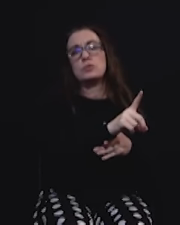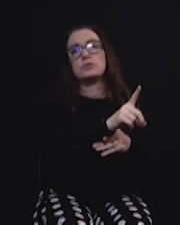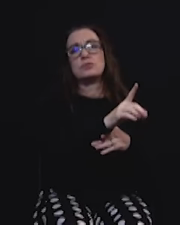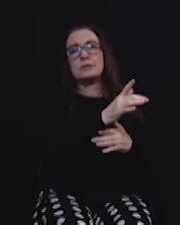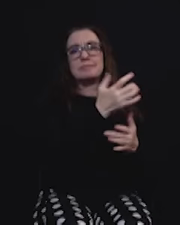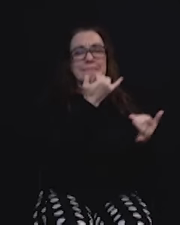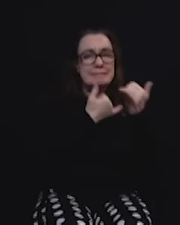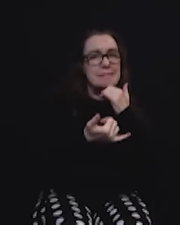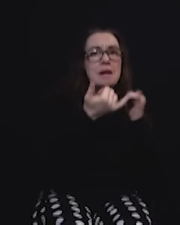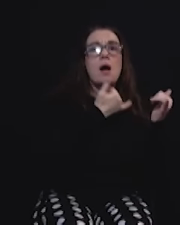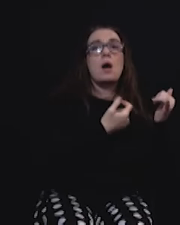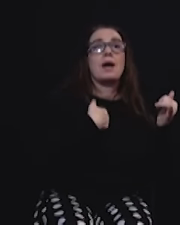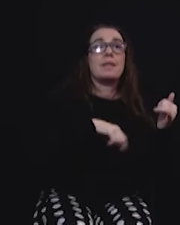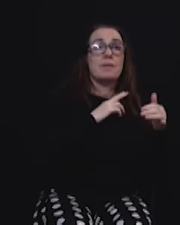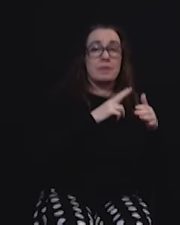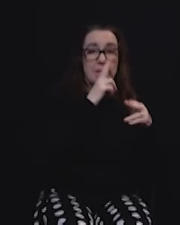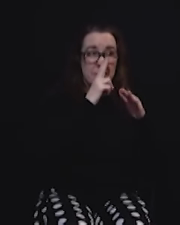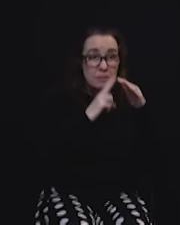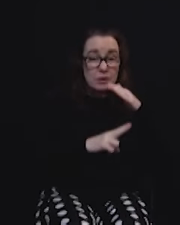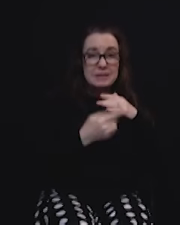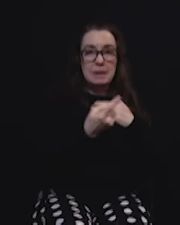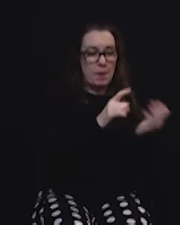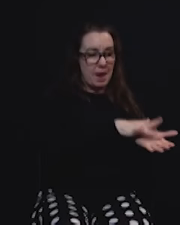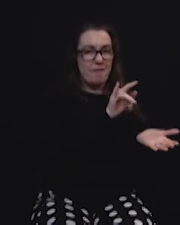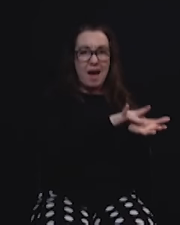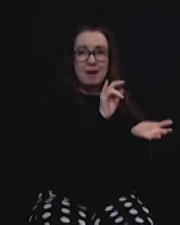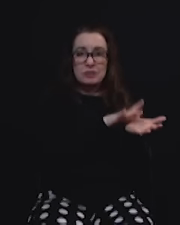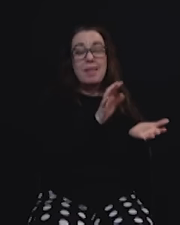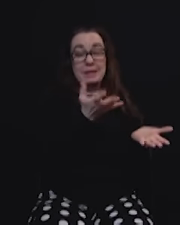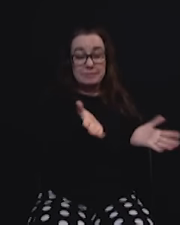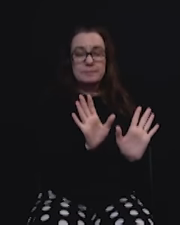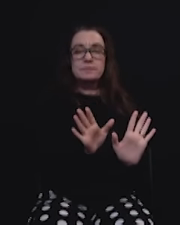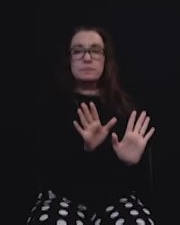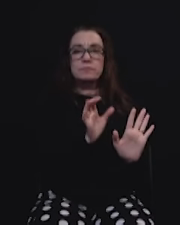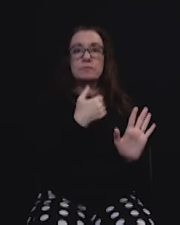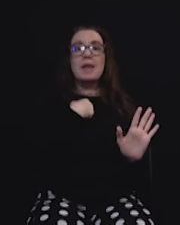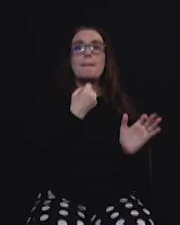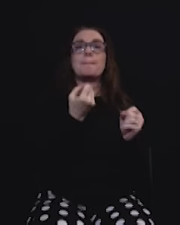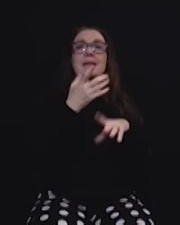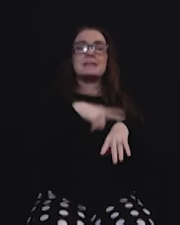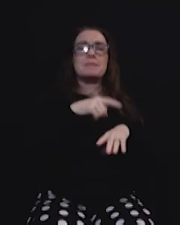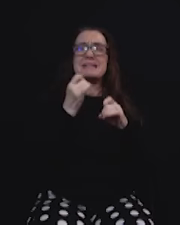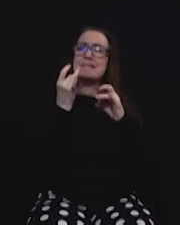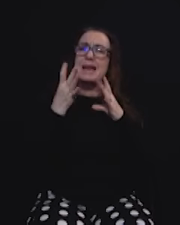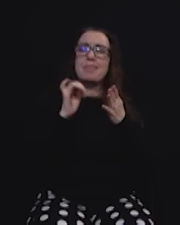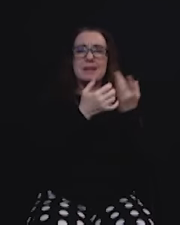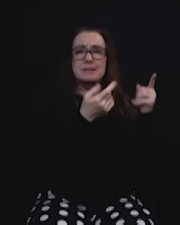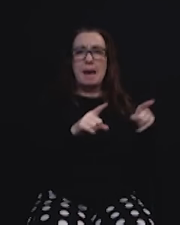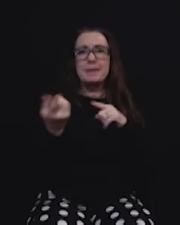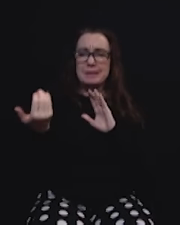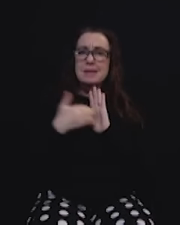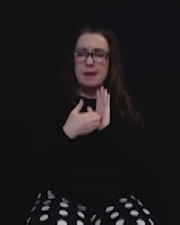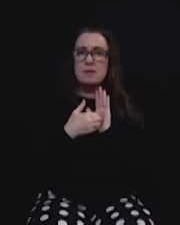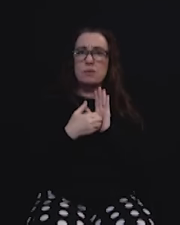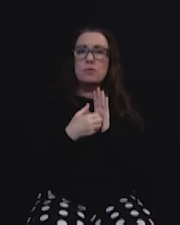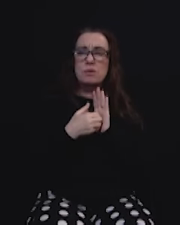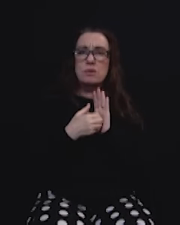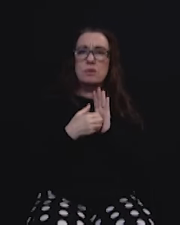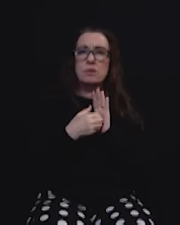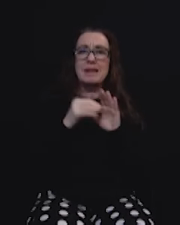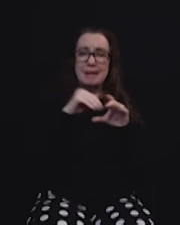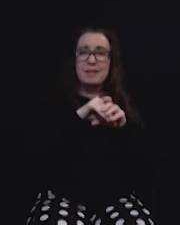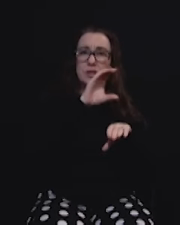themselves vulnerable before, somebody took advantage of them. And oftentimes, I hate to say that's happened in